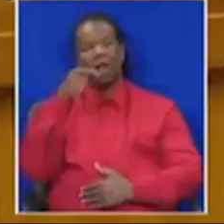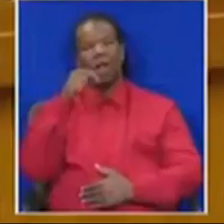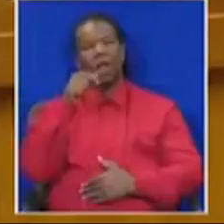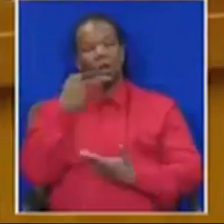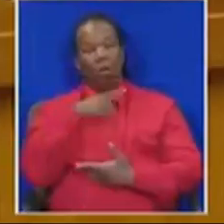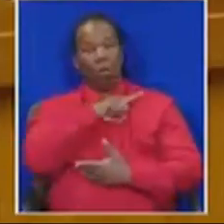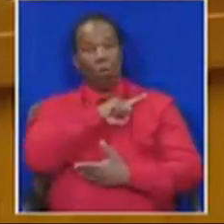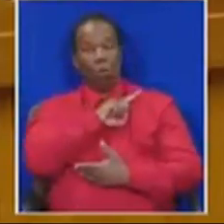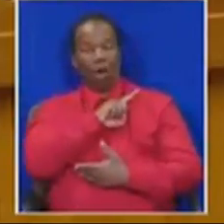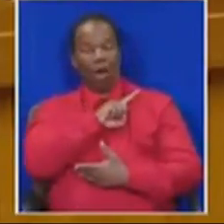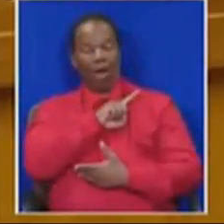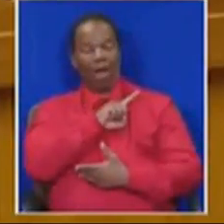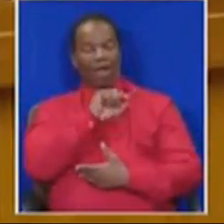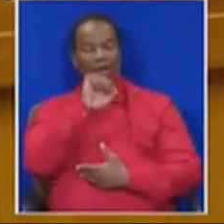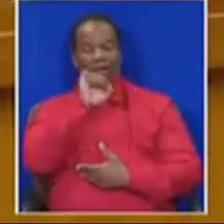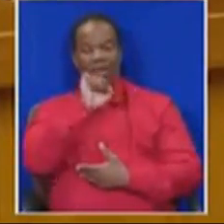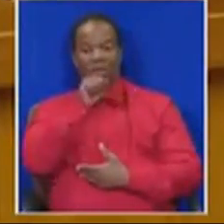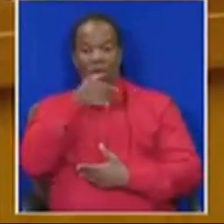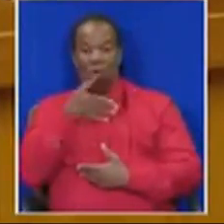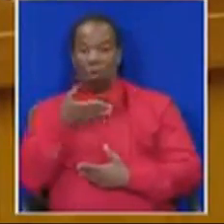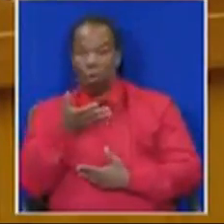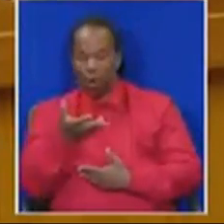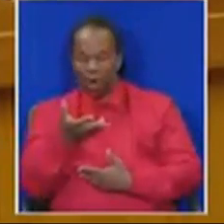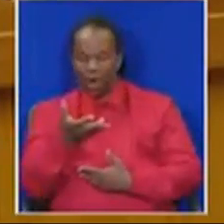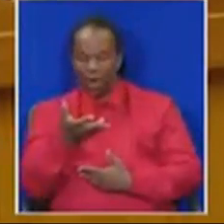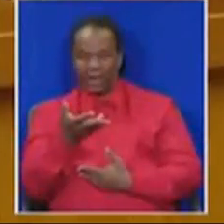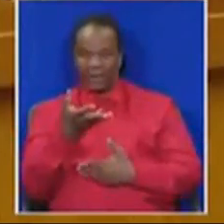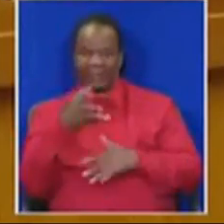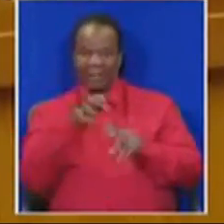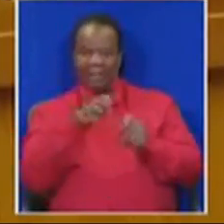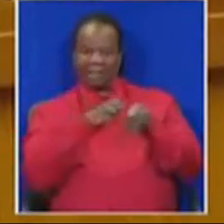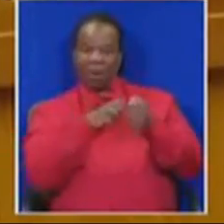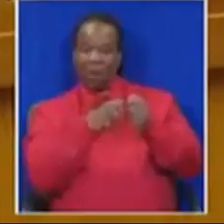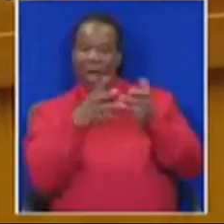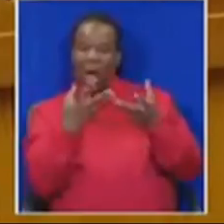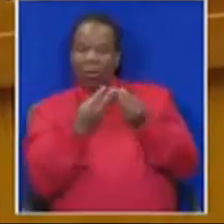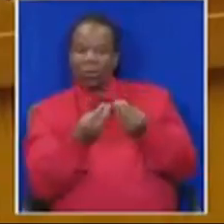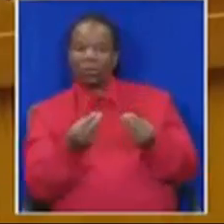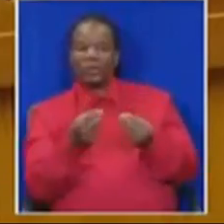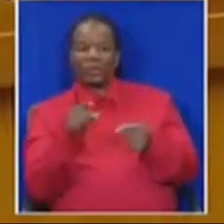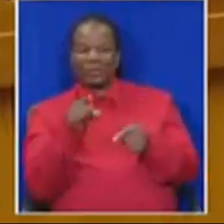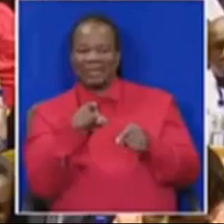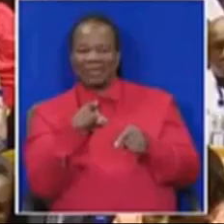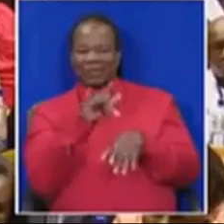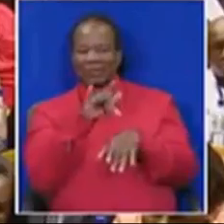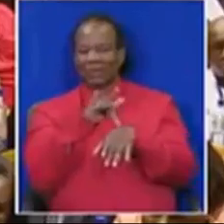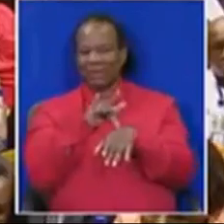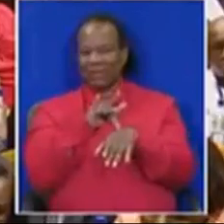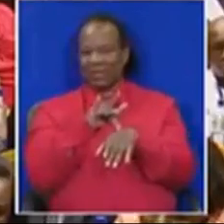in which he approached this very difficult and sensitive process.